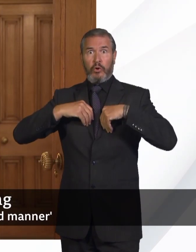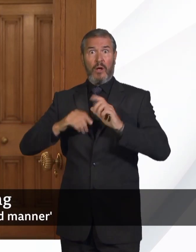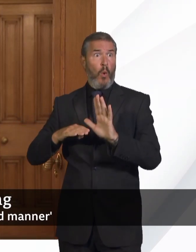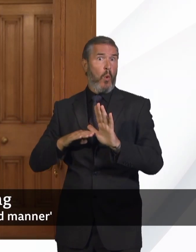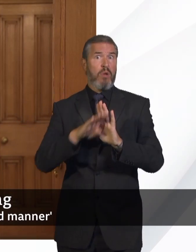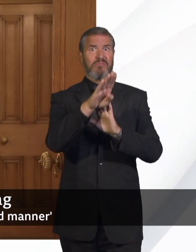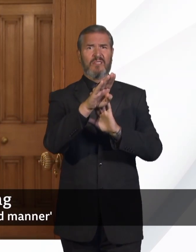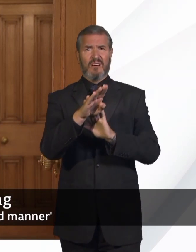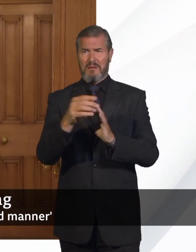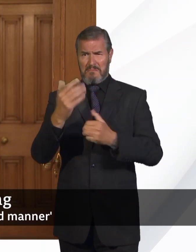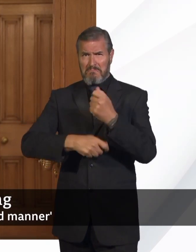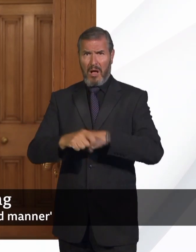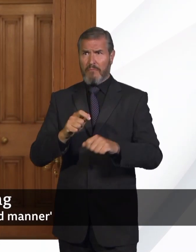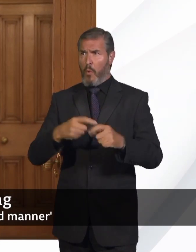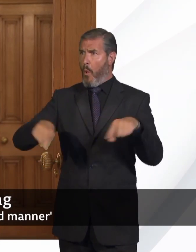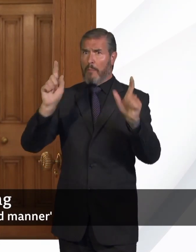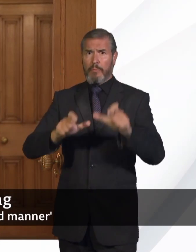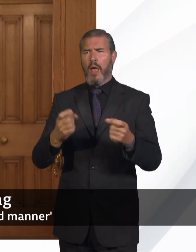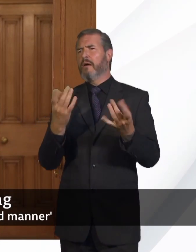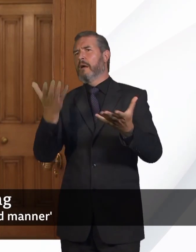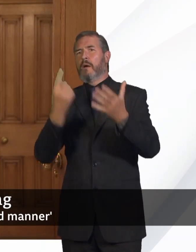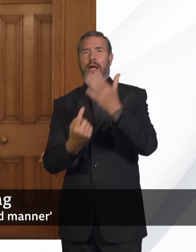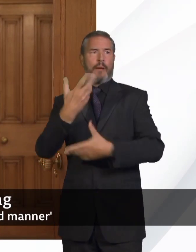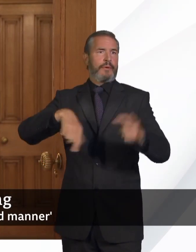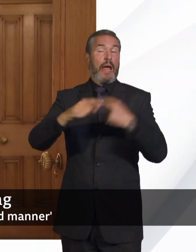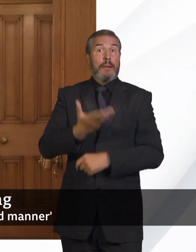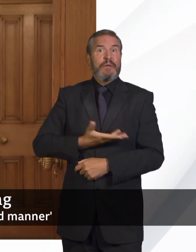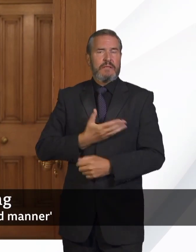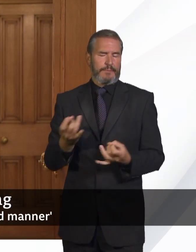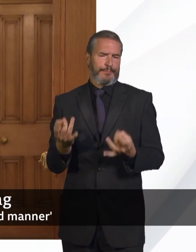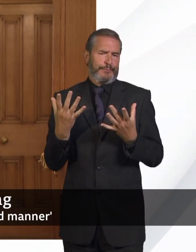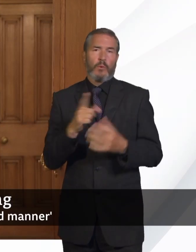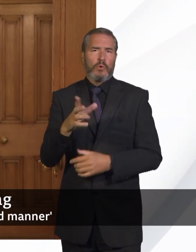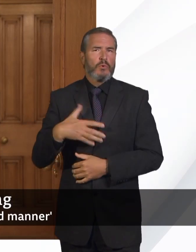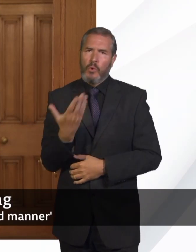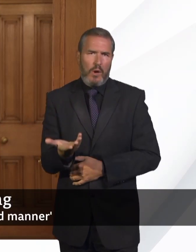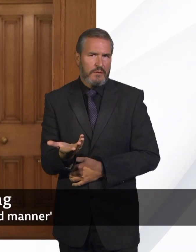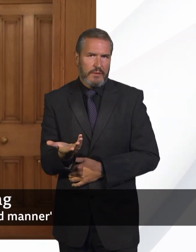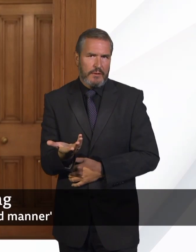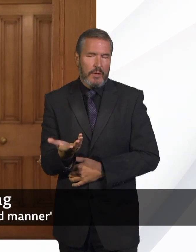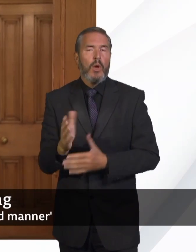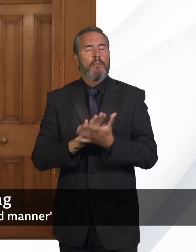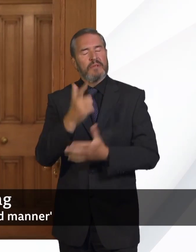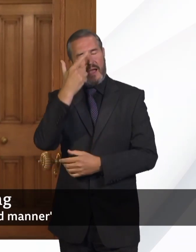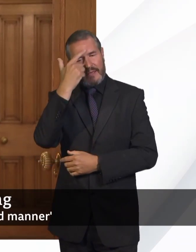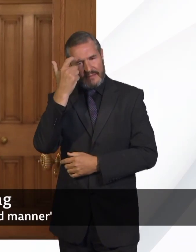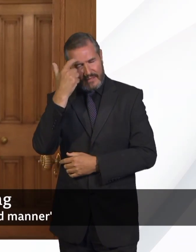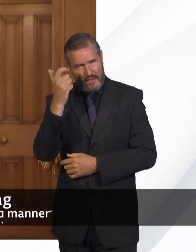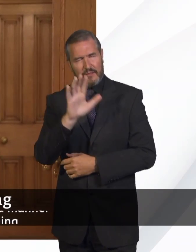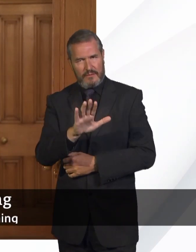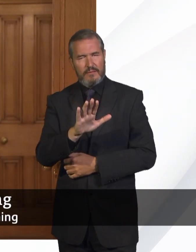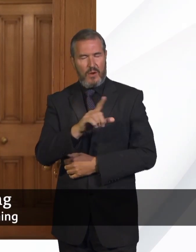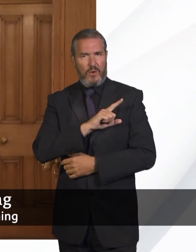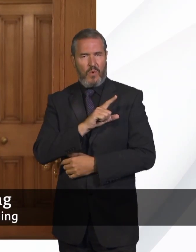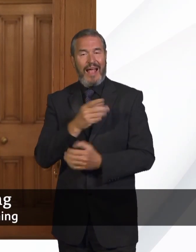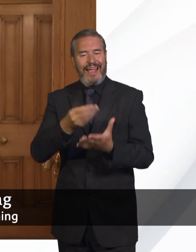set back confidence in the country, but also in the business community as well. We don't want that to happen, but I completely understand why,